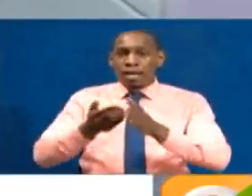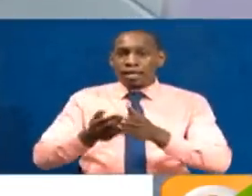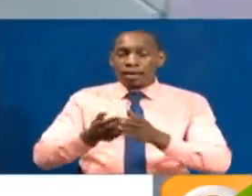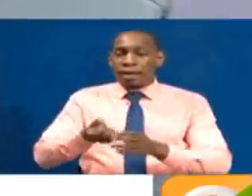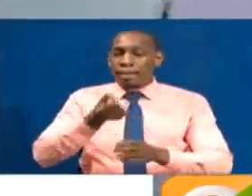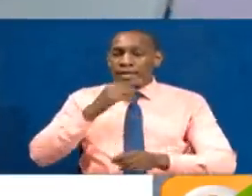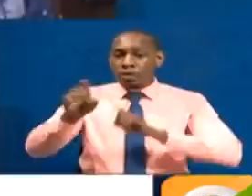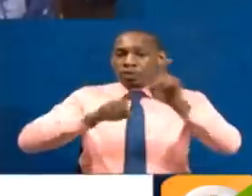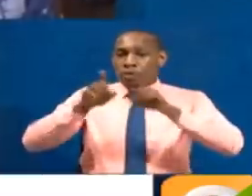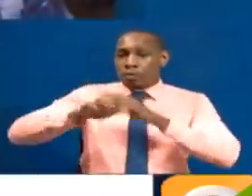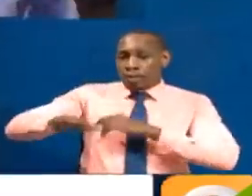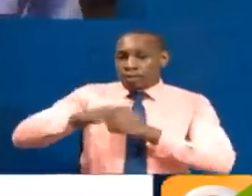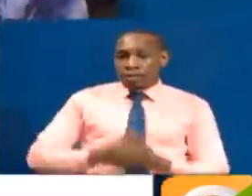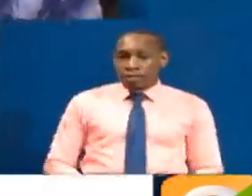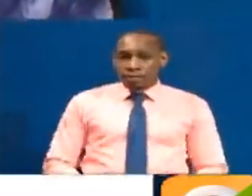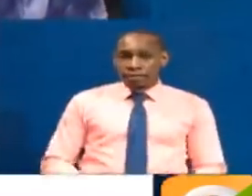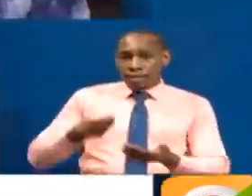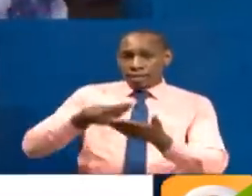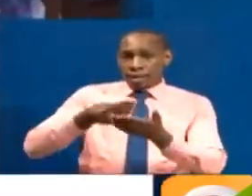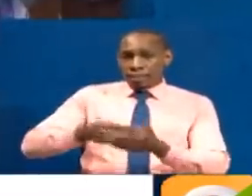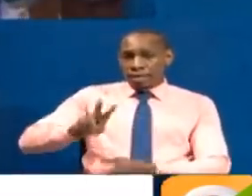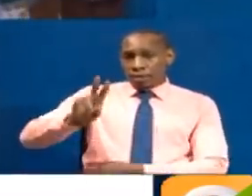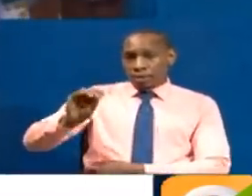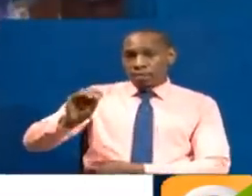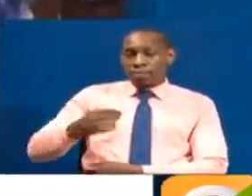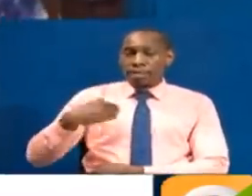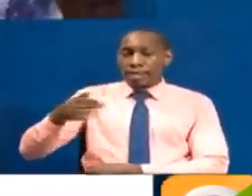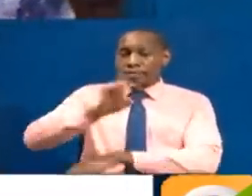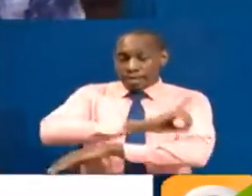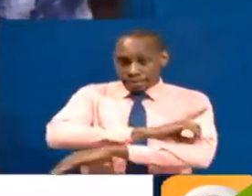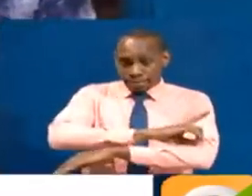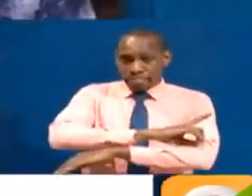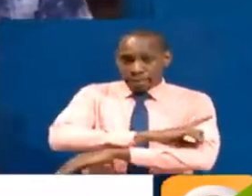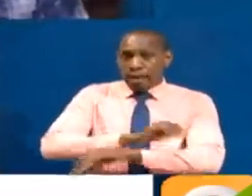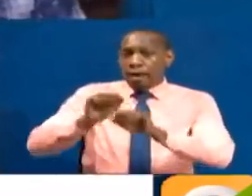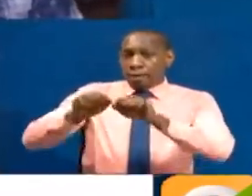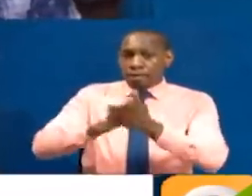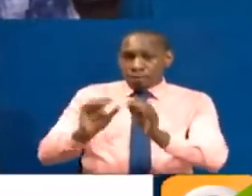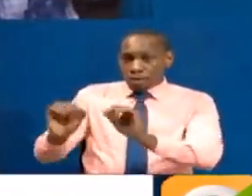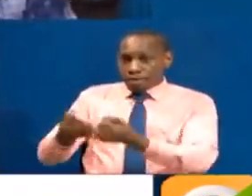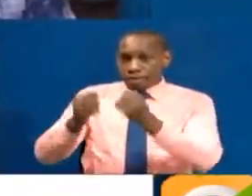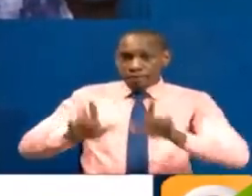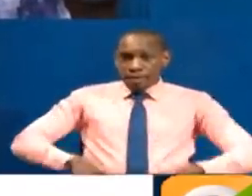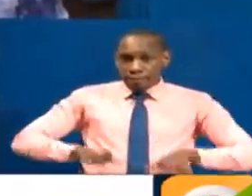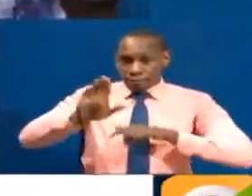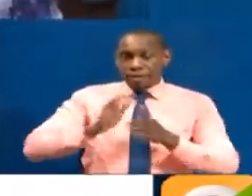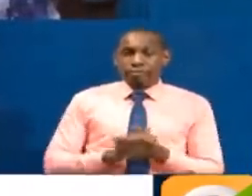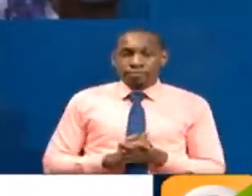tourism destination. Hiyo shilingi 20 kila siku yaweze iokoe maisha